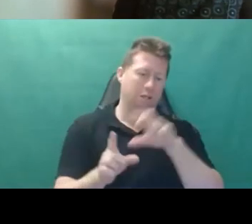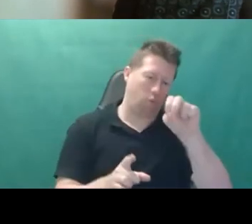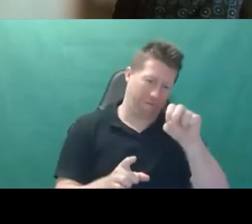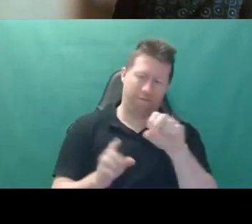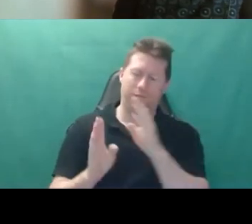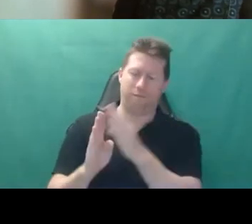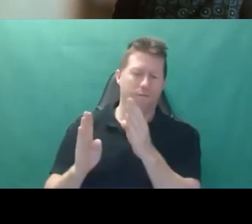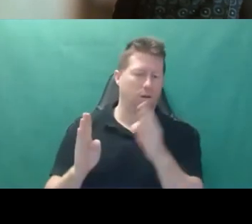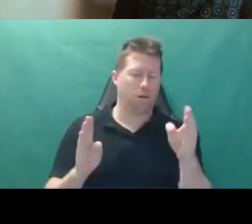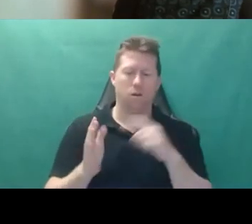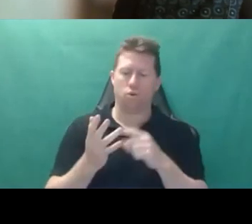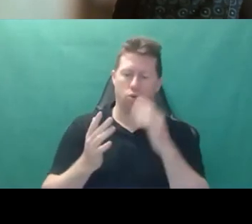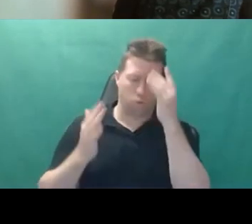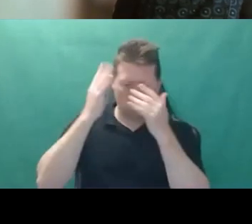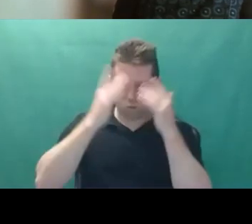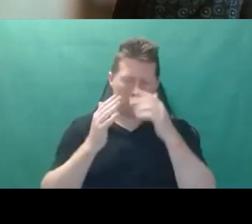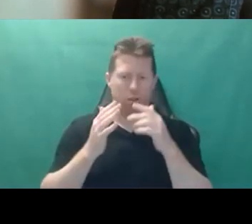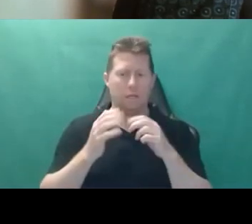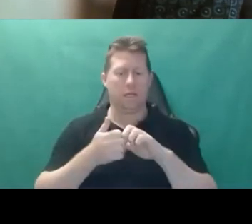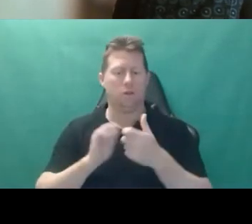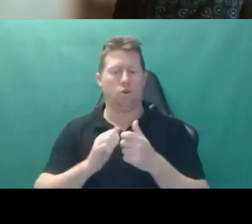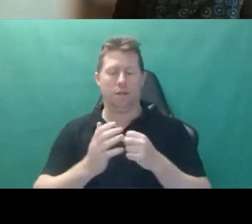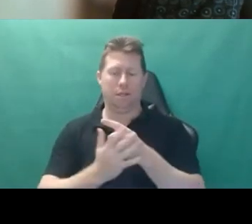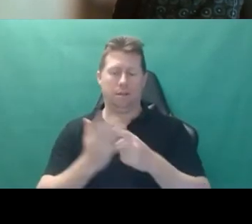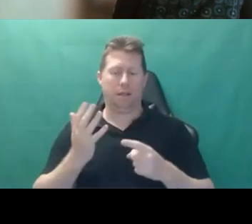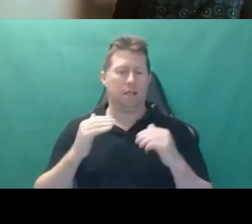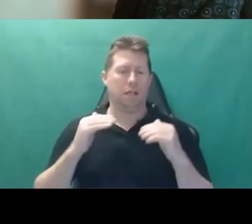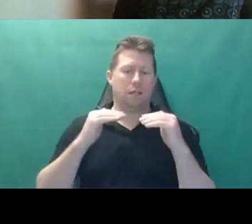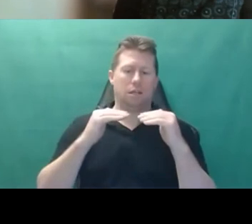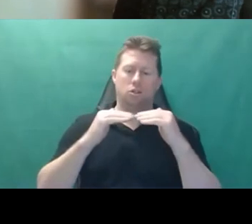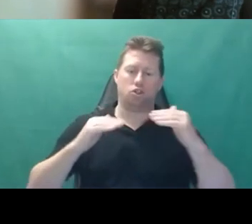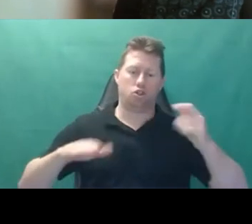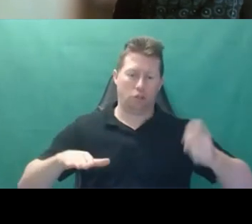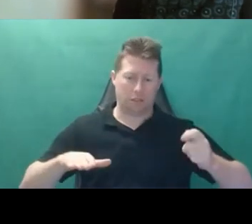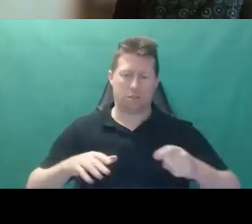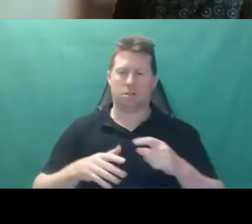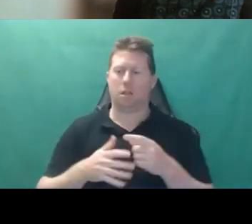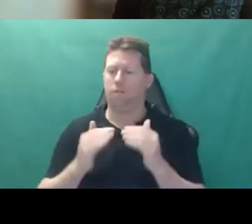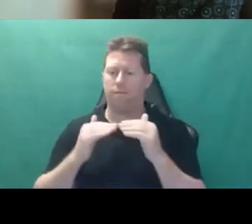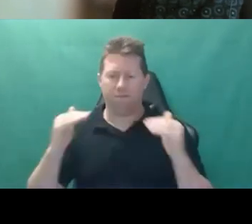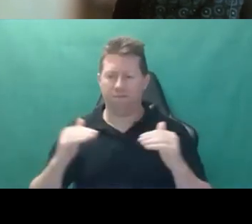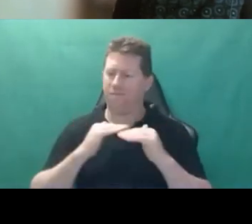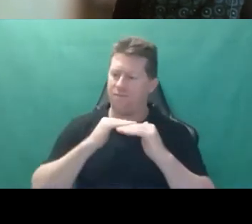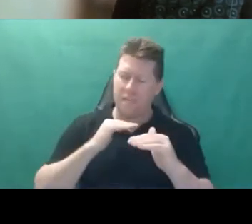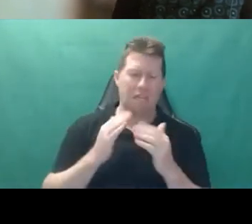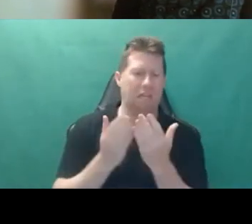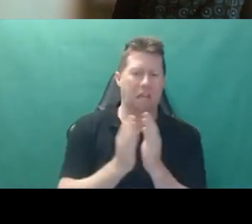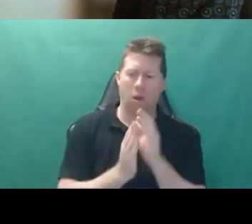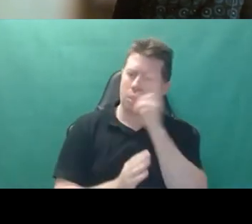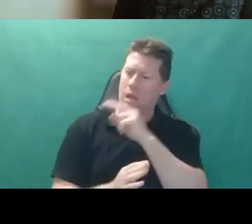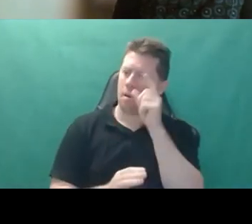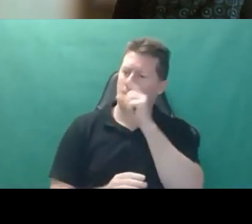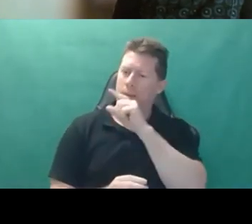issues of disability justice that are occurring in our, uh, younger people's lives at an everyday level. And what we'd